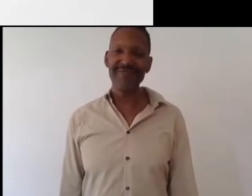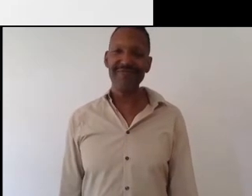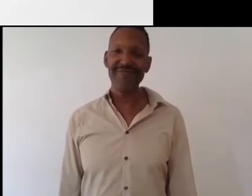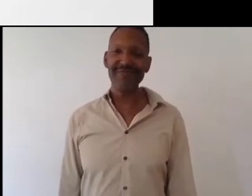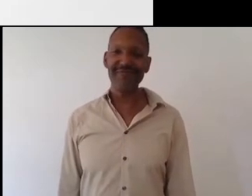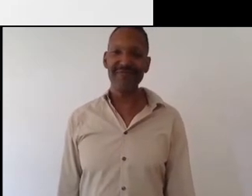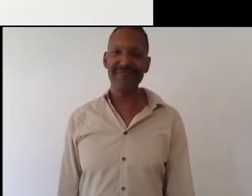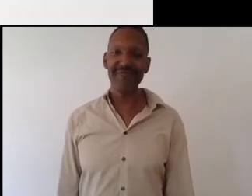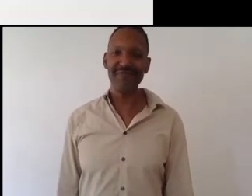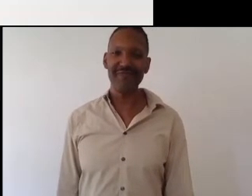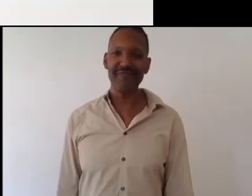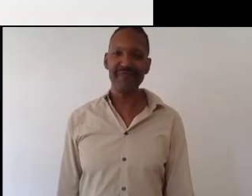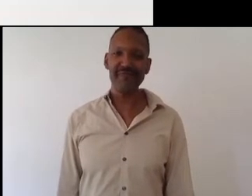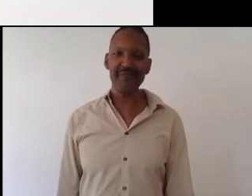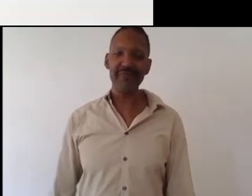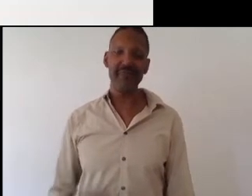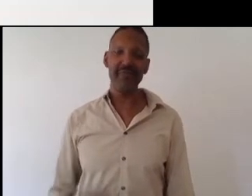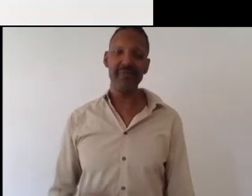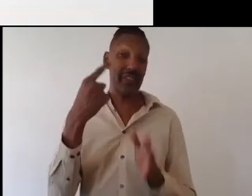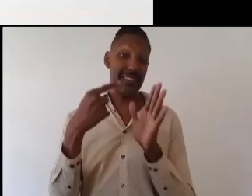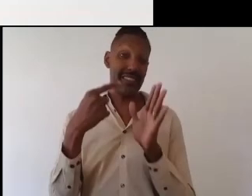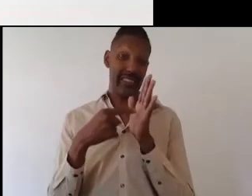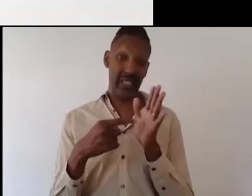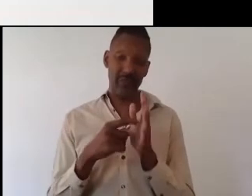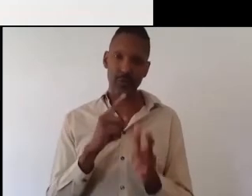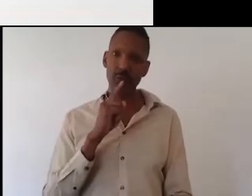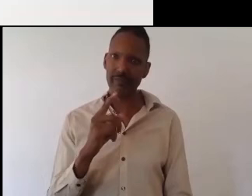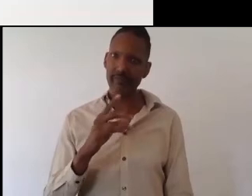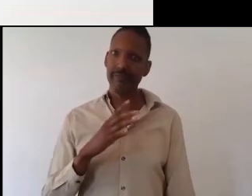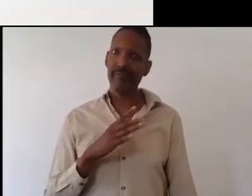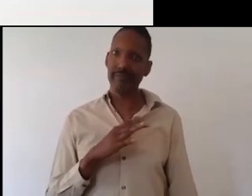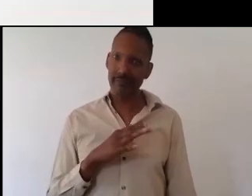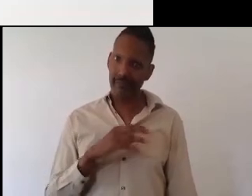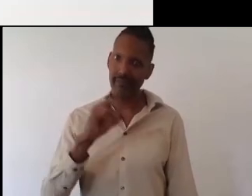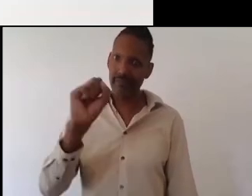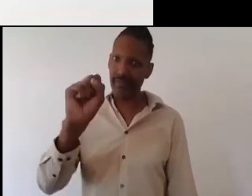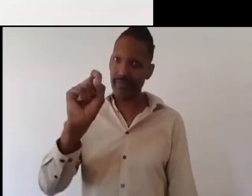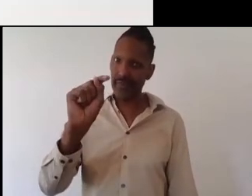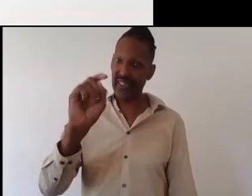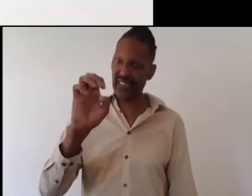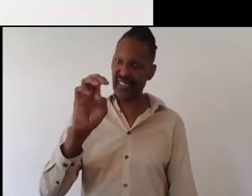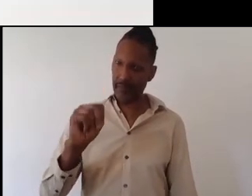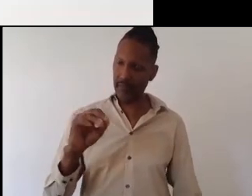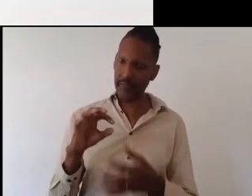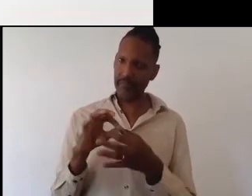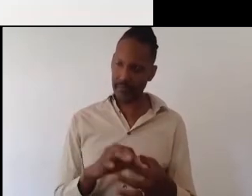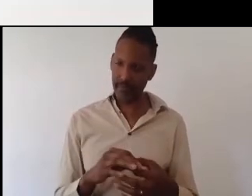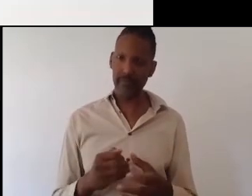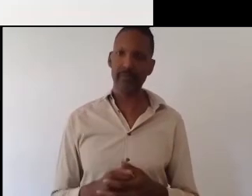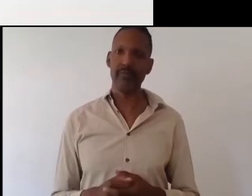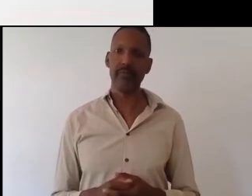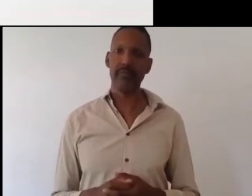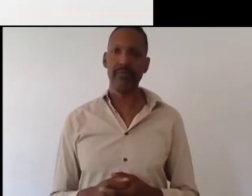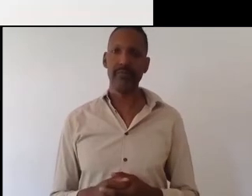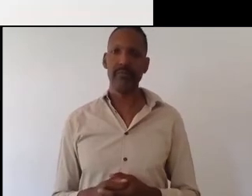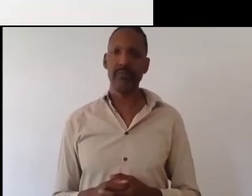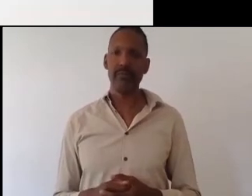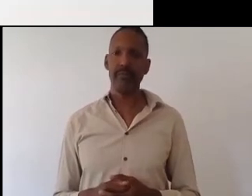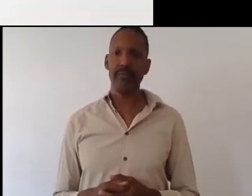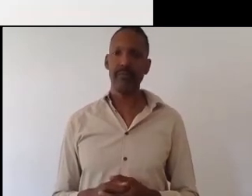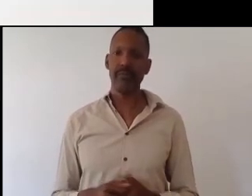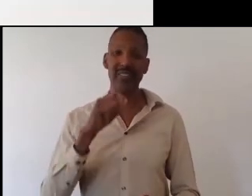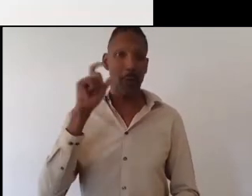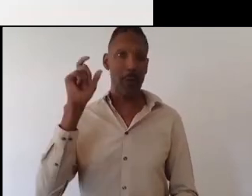One of the things that is really nice about science and STEM is that it doesn't have to be